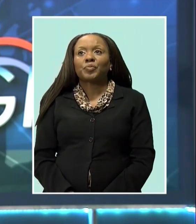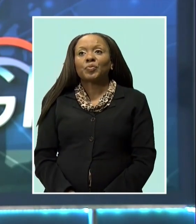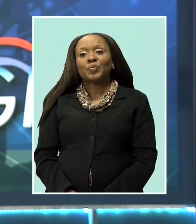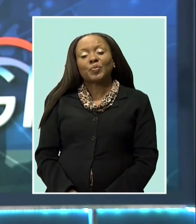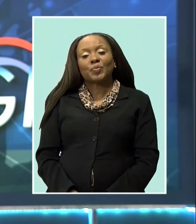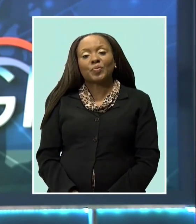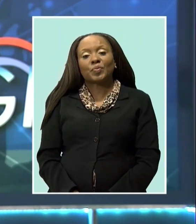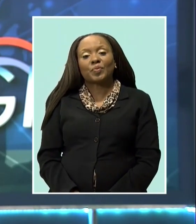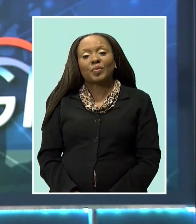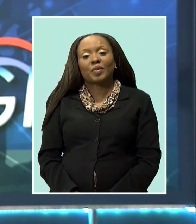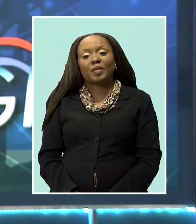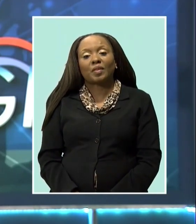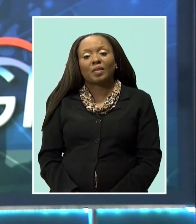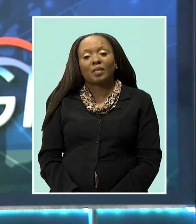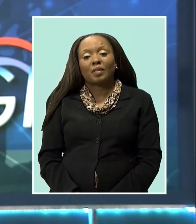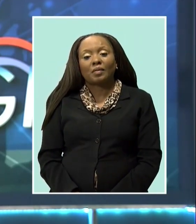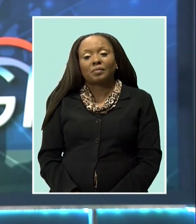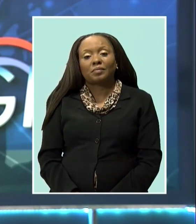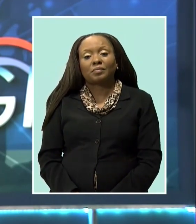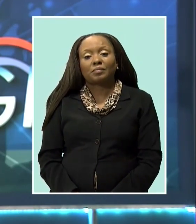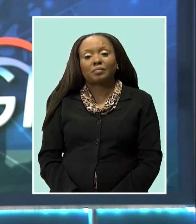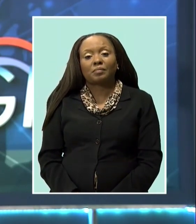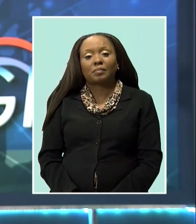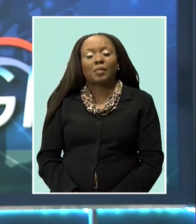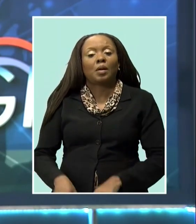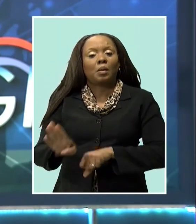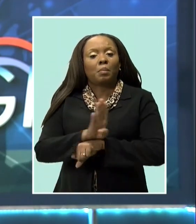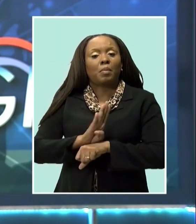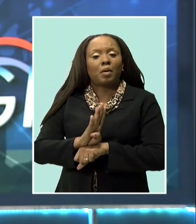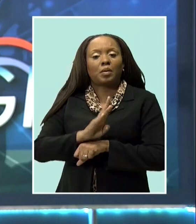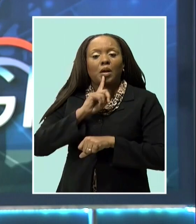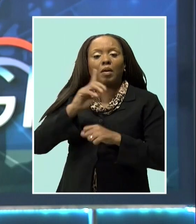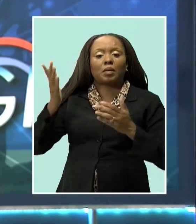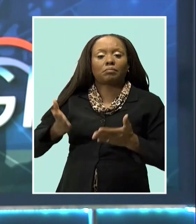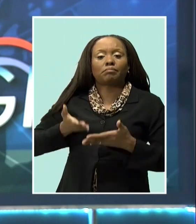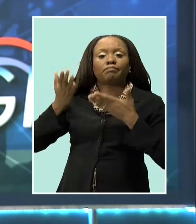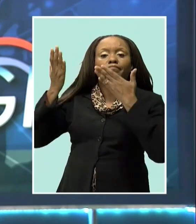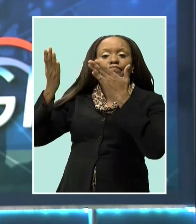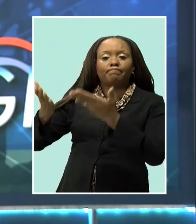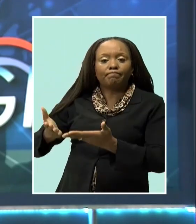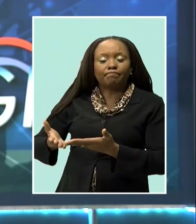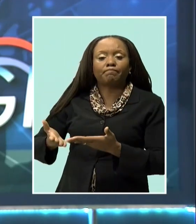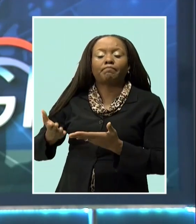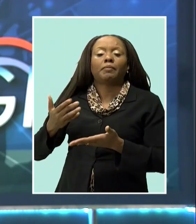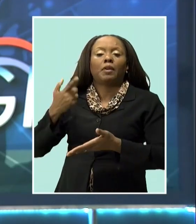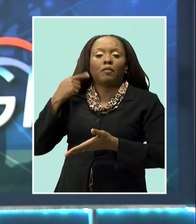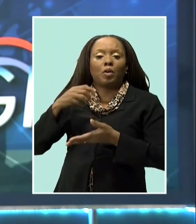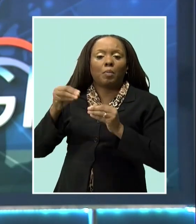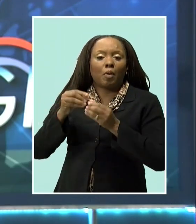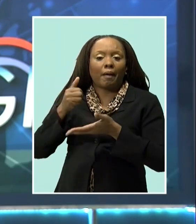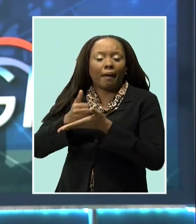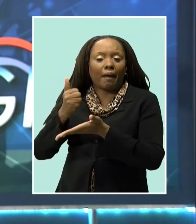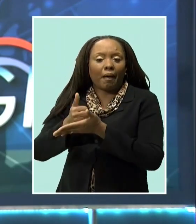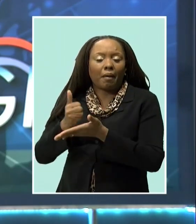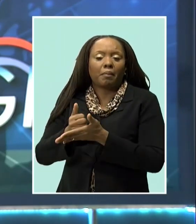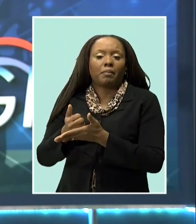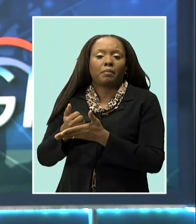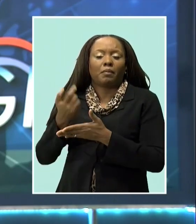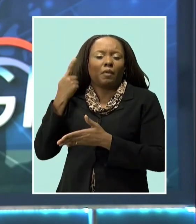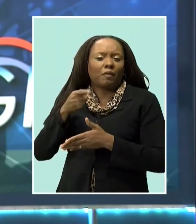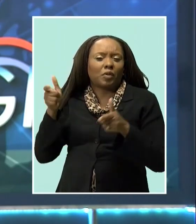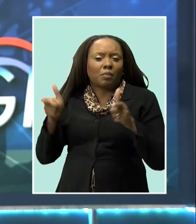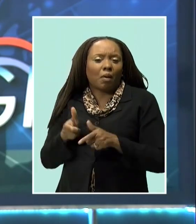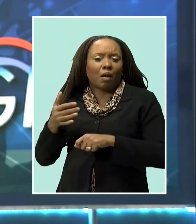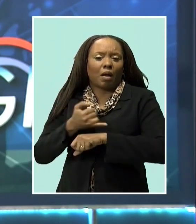Barbados has pushed the plight of small island developing states before the non-aligned movement. Minister of Foreign Affairs, Senator